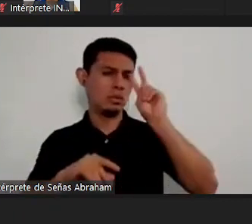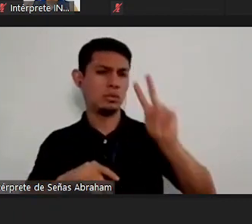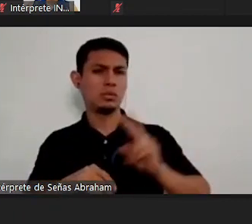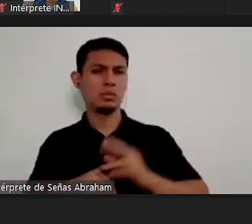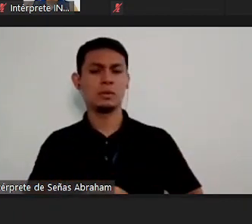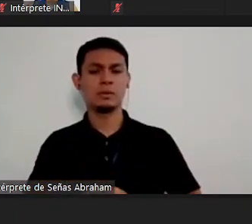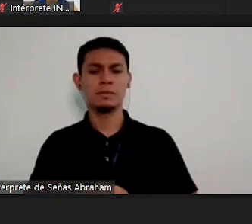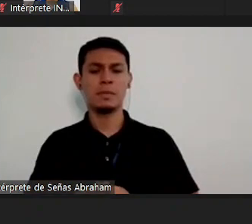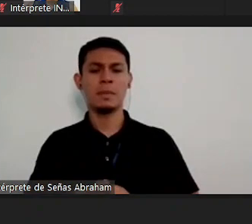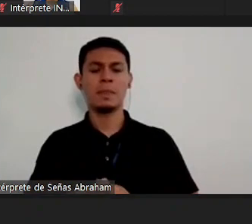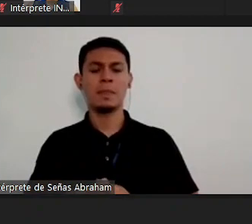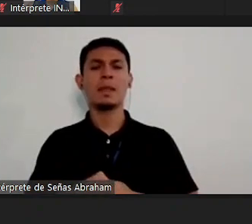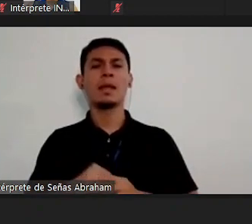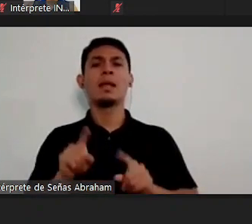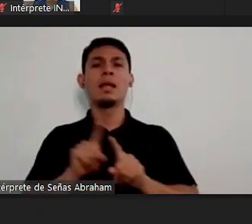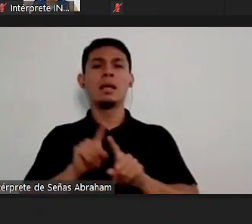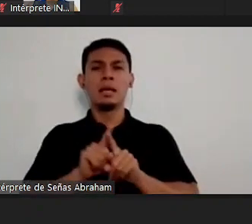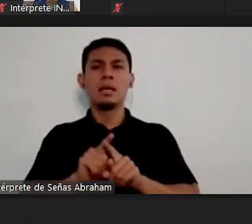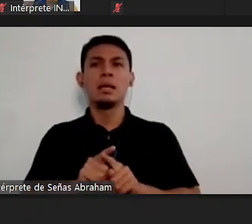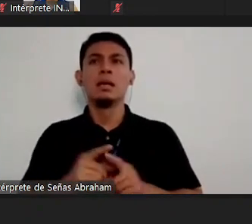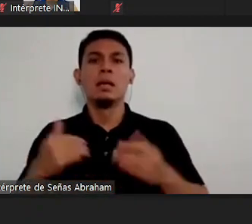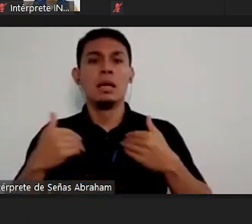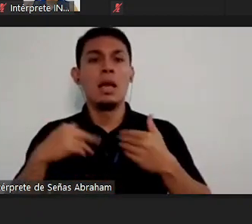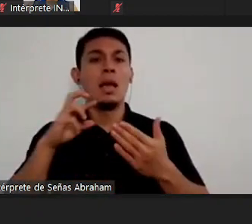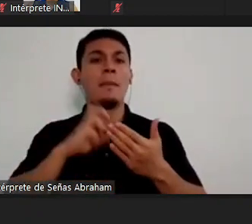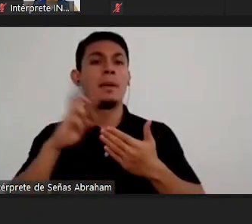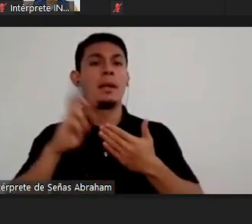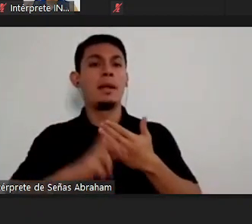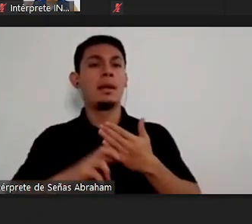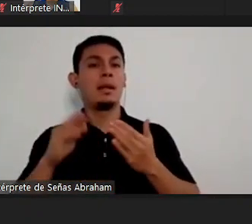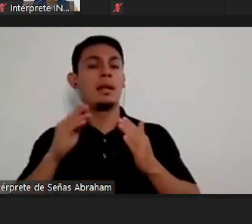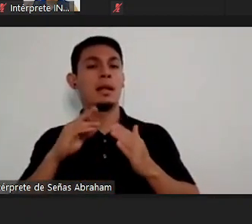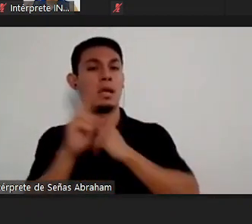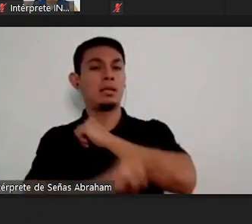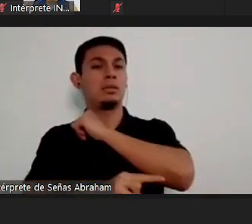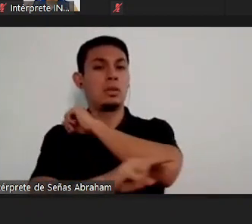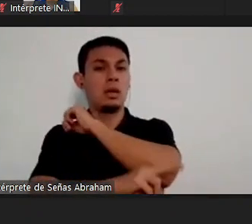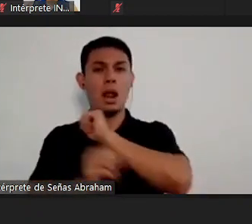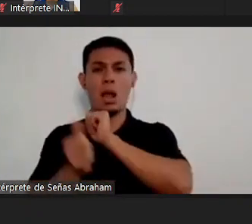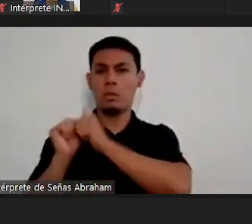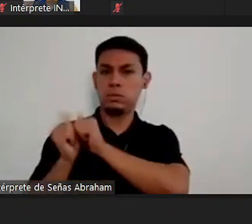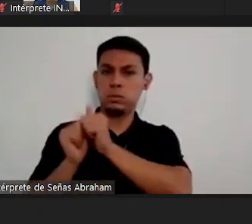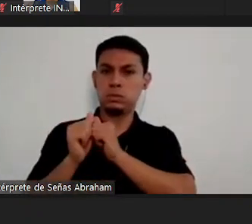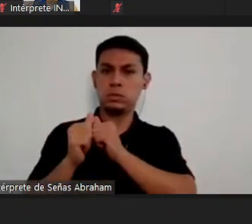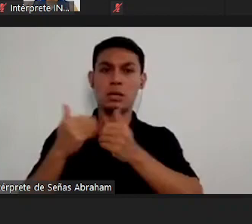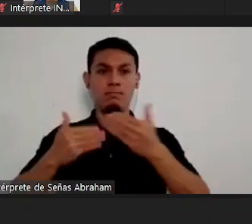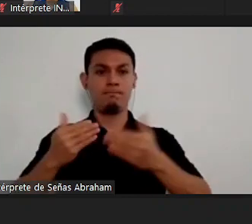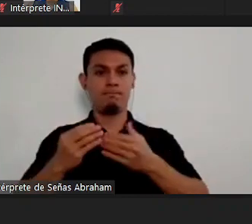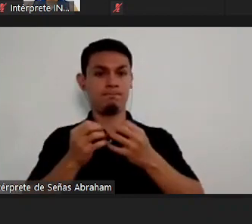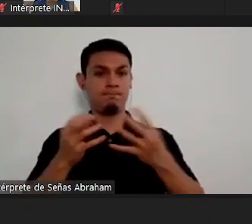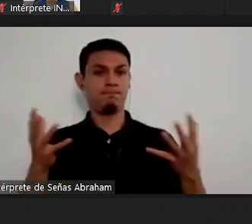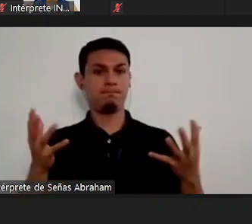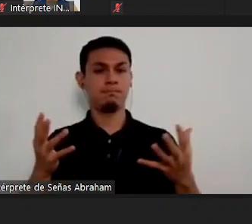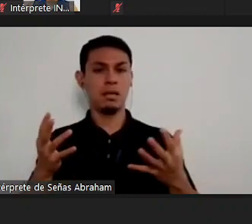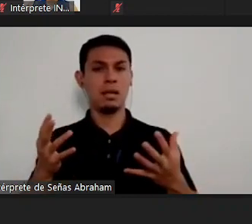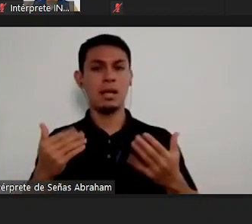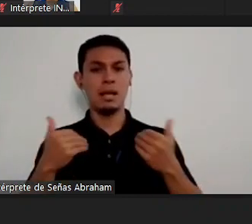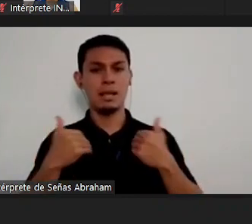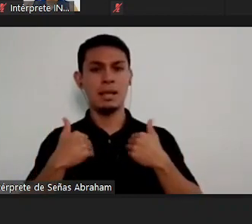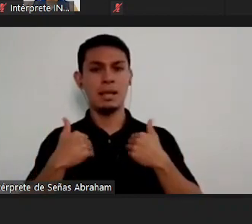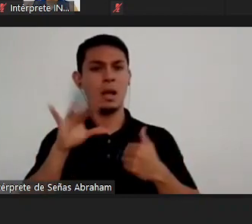the productivity and conflicts in the country we also have plans such as a competitiveness and productivity